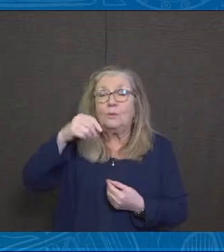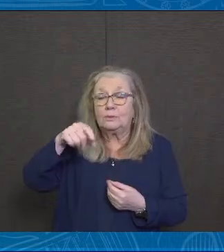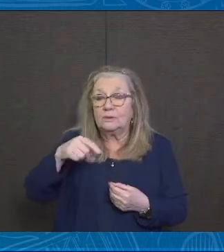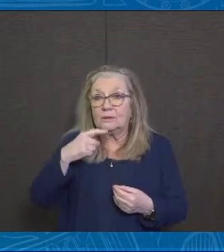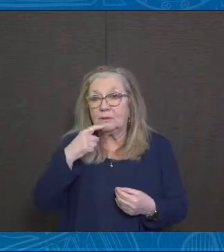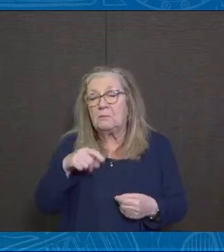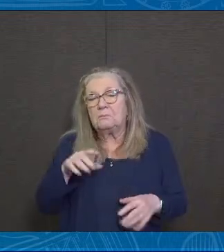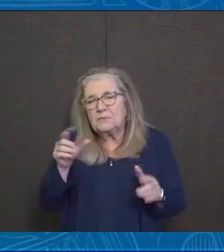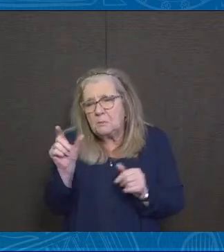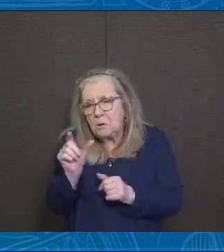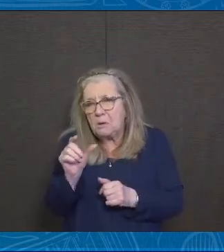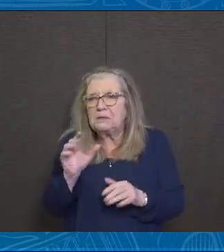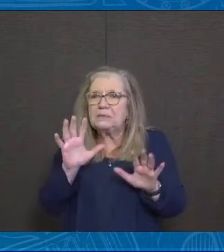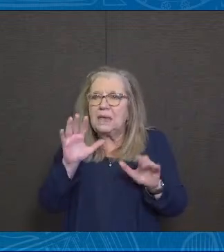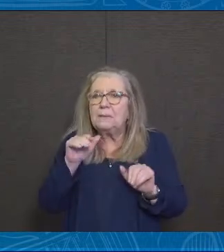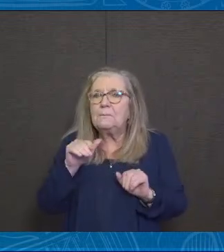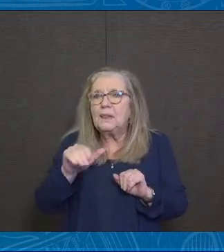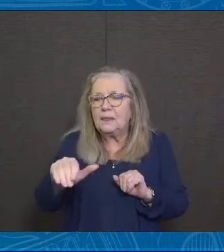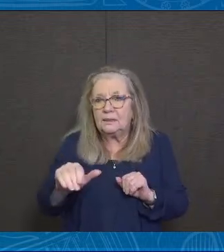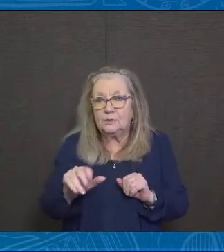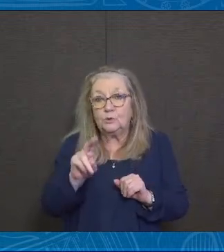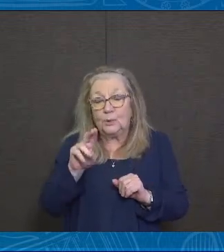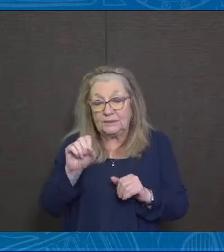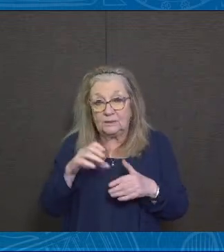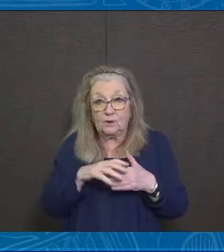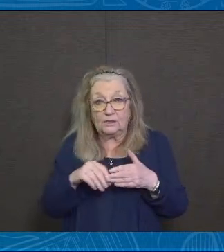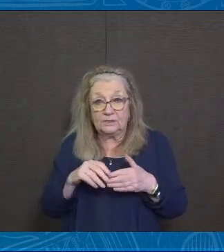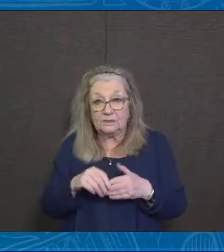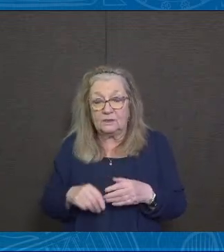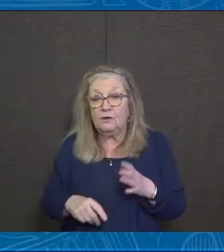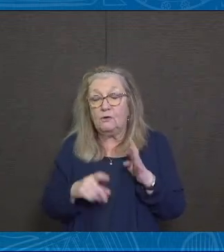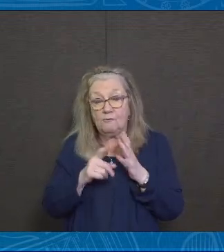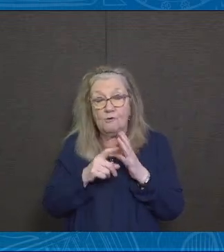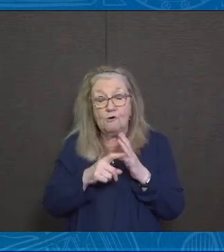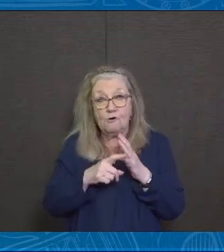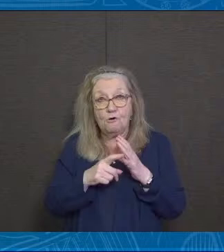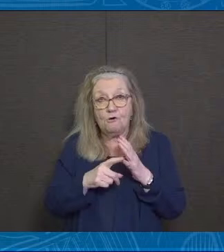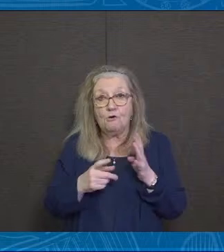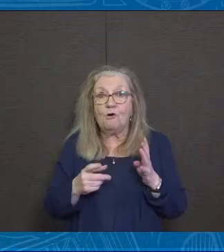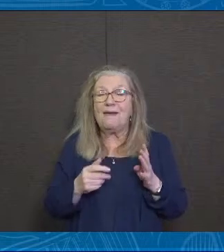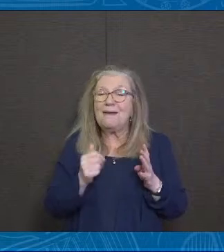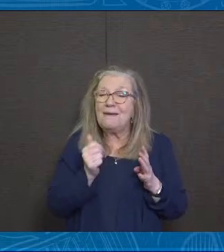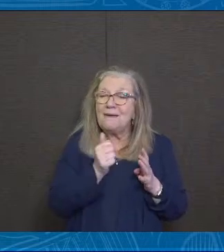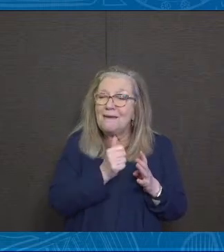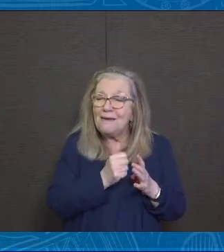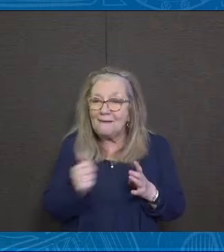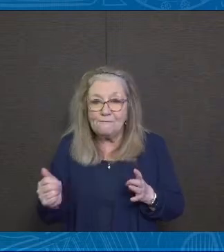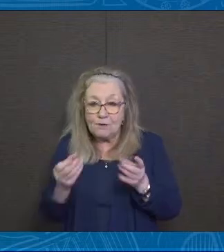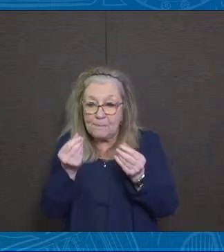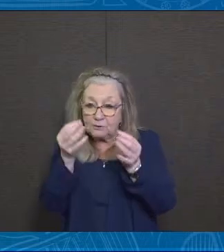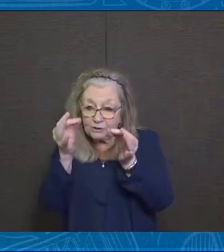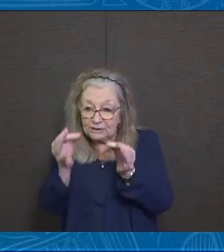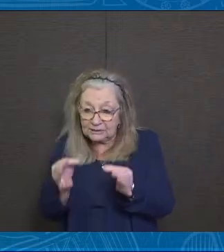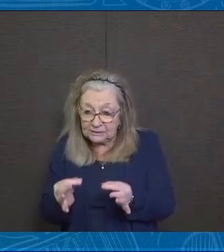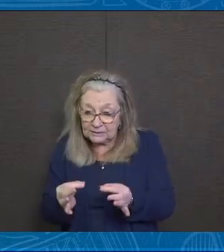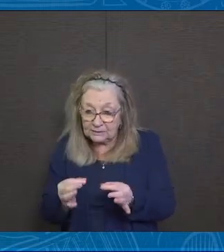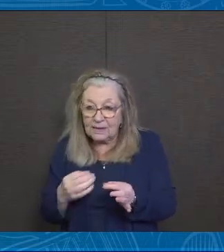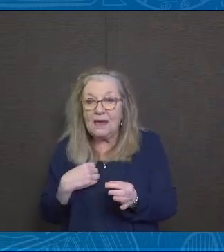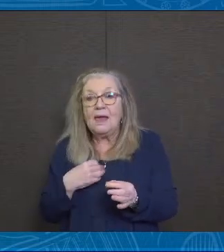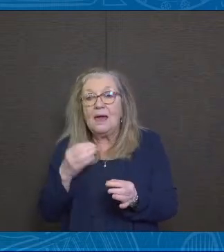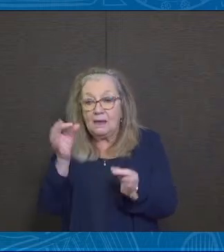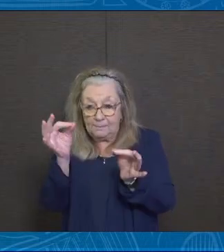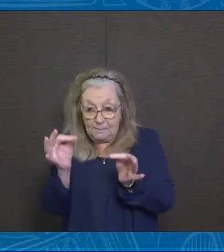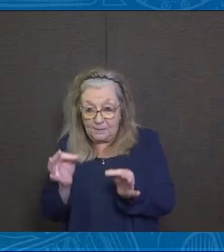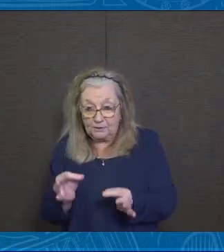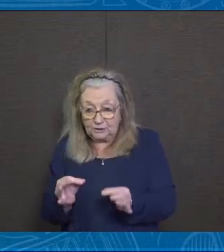US. Number four, budget contingency for disaster. Now, every budget, we set aside fund to help build up our